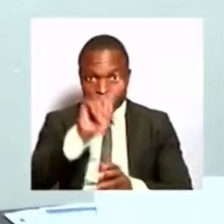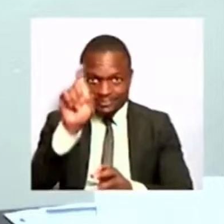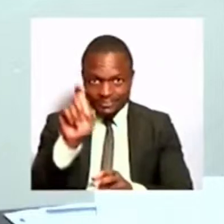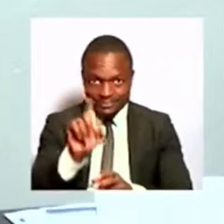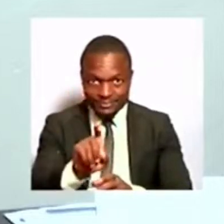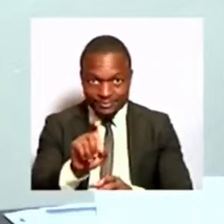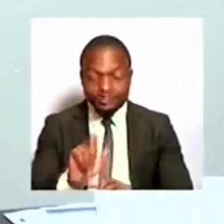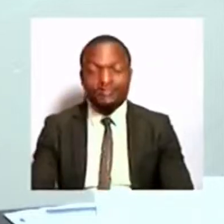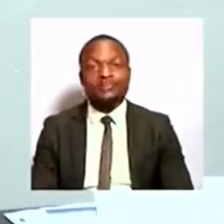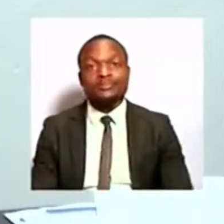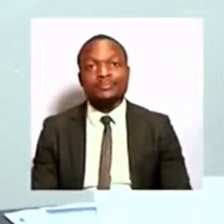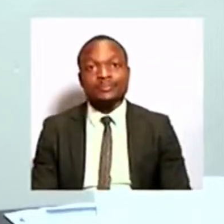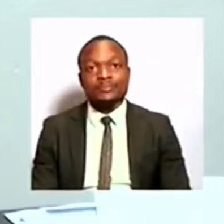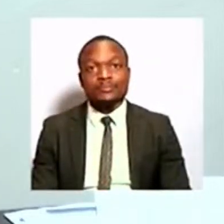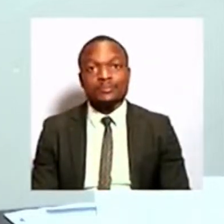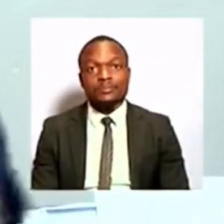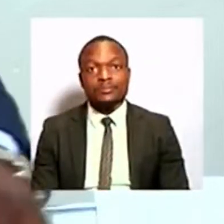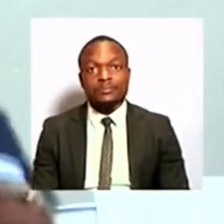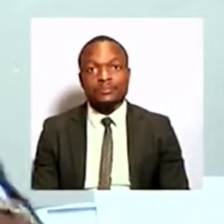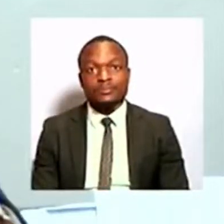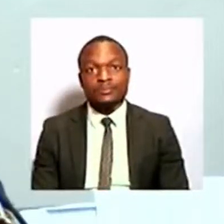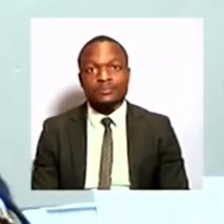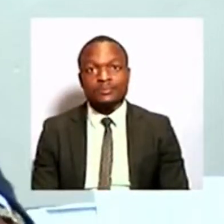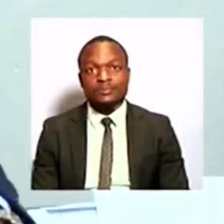clarification, and